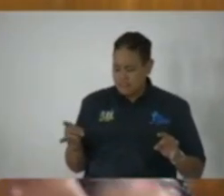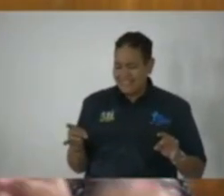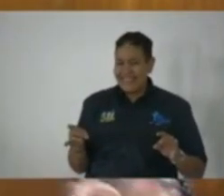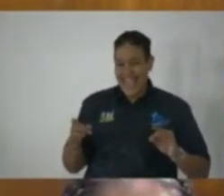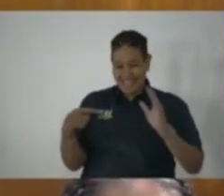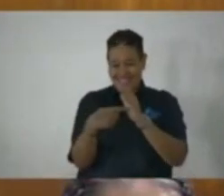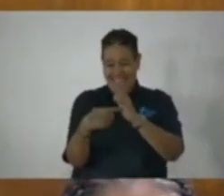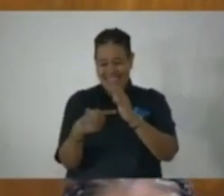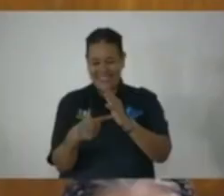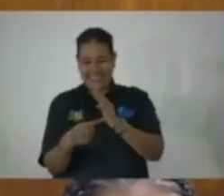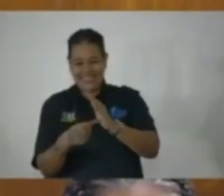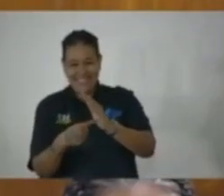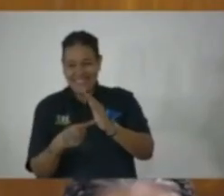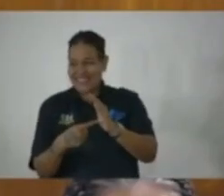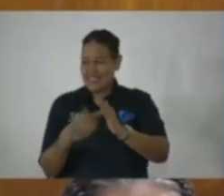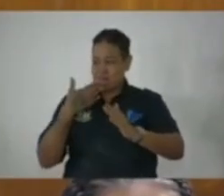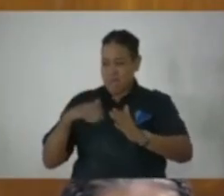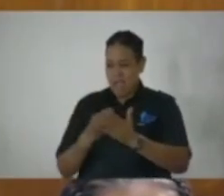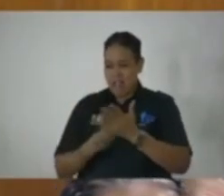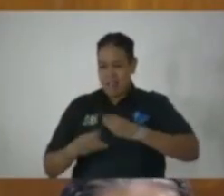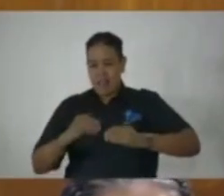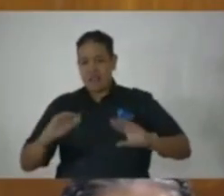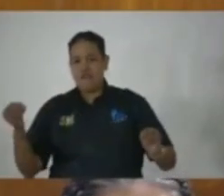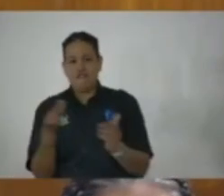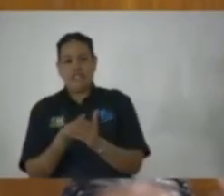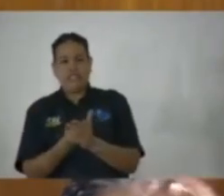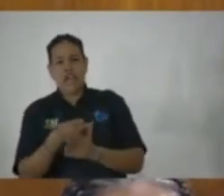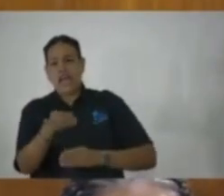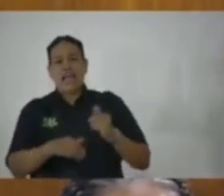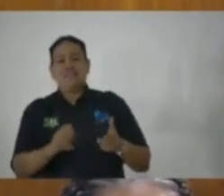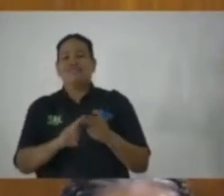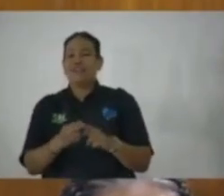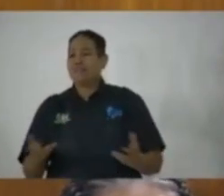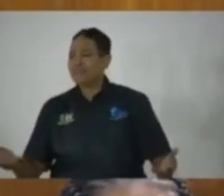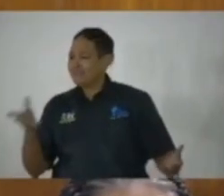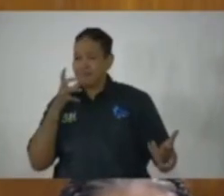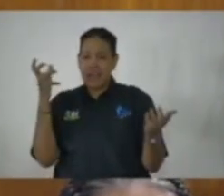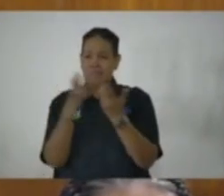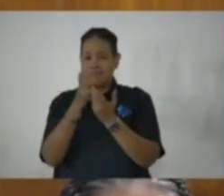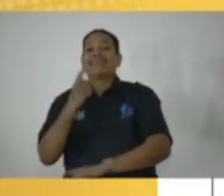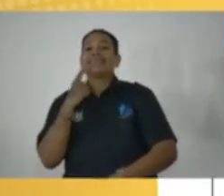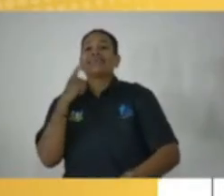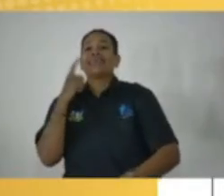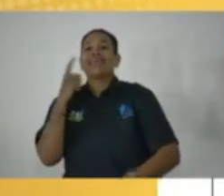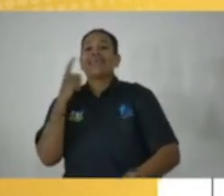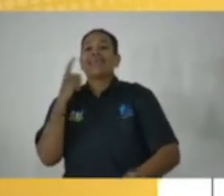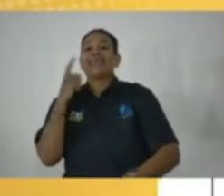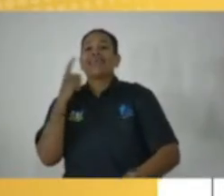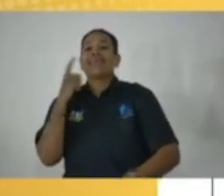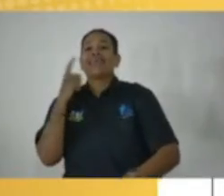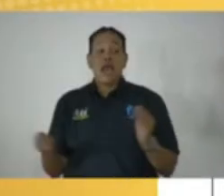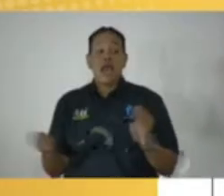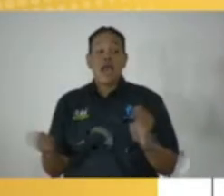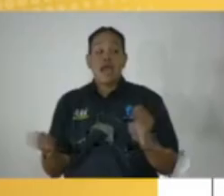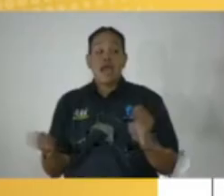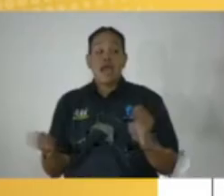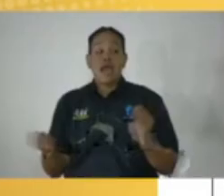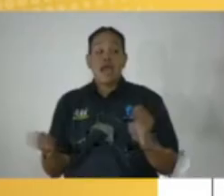of debt, mismanagement, and non-fiscal, the numbers don't show that. And quote,